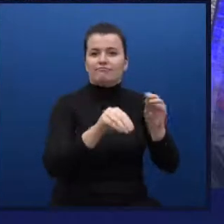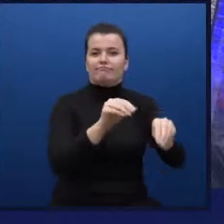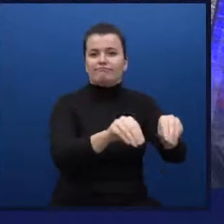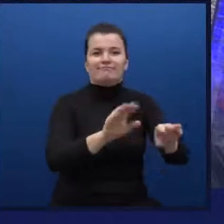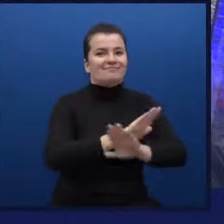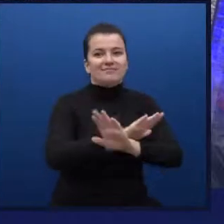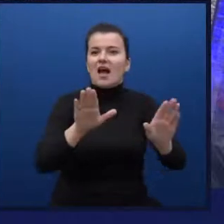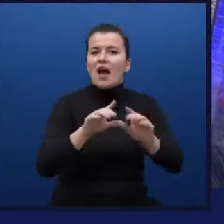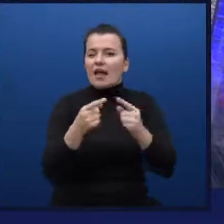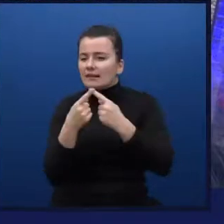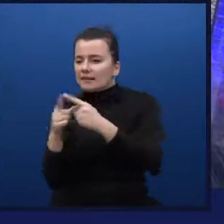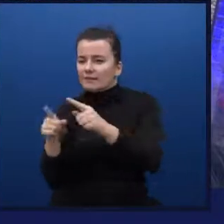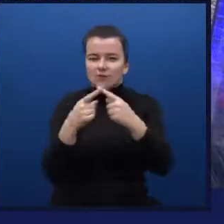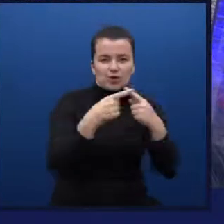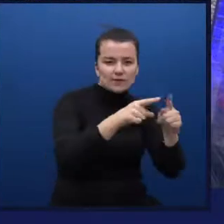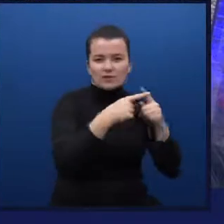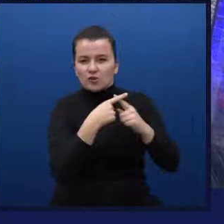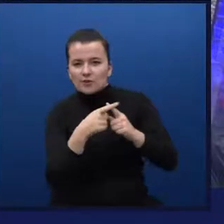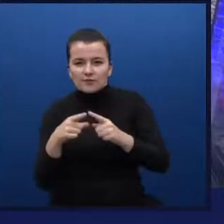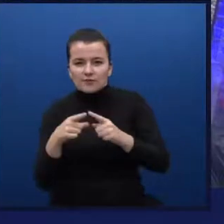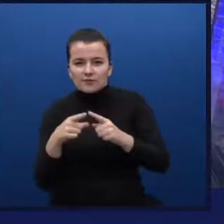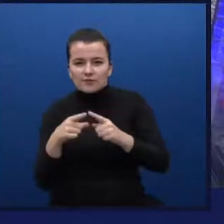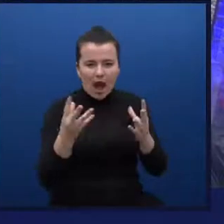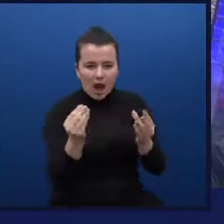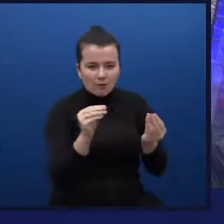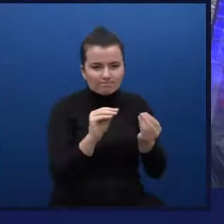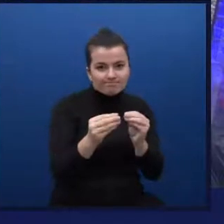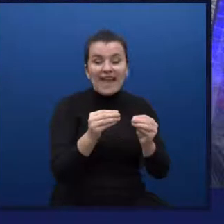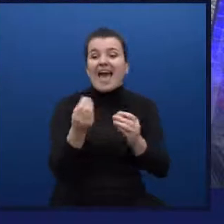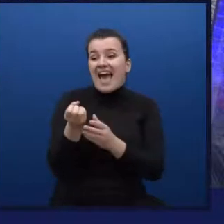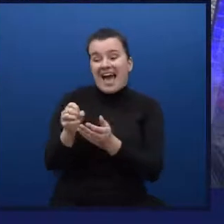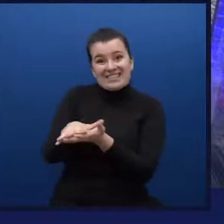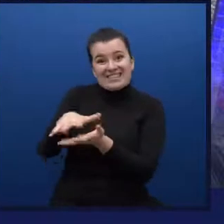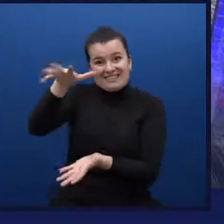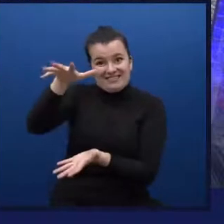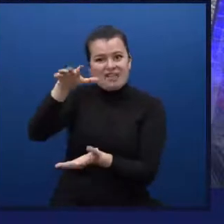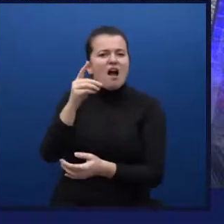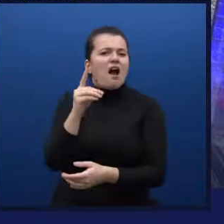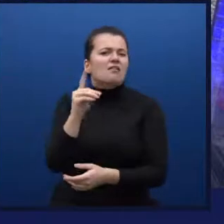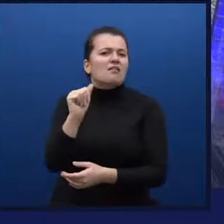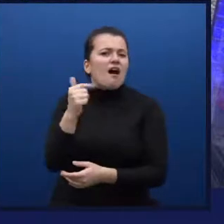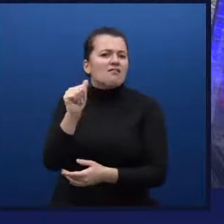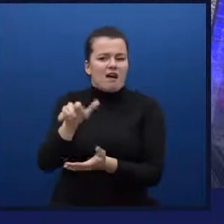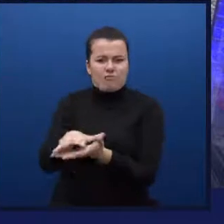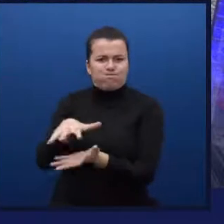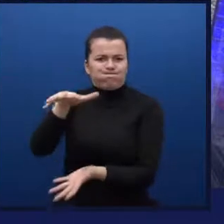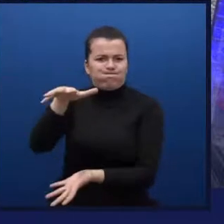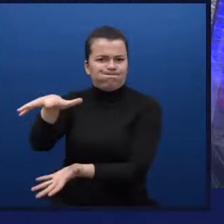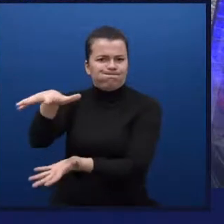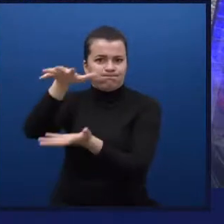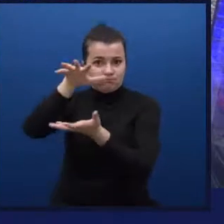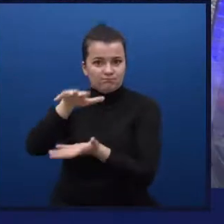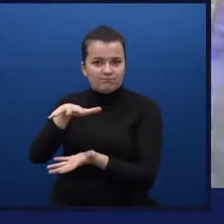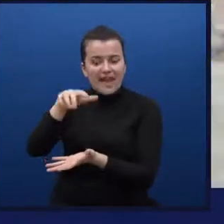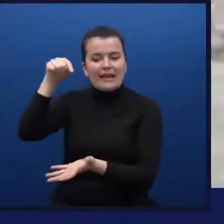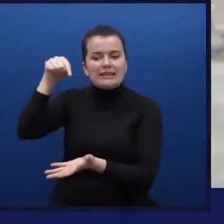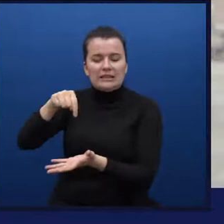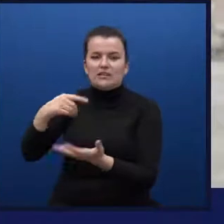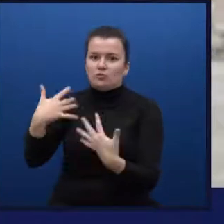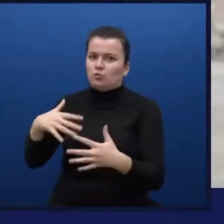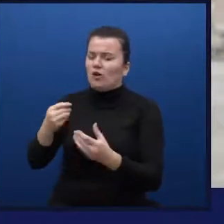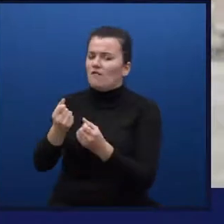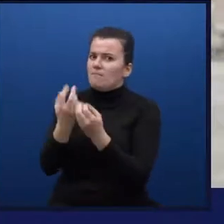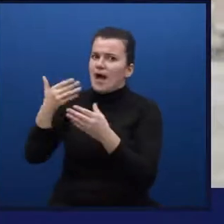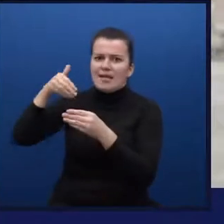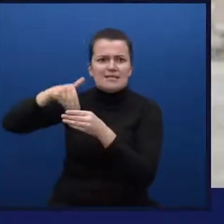in going from that data product, which is quite complex, unstructured data, to something that we can actually understand in